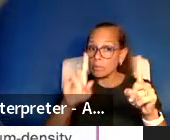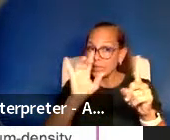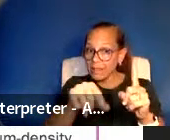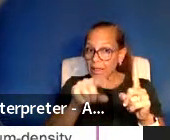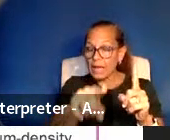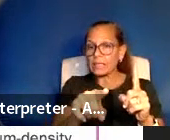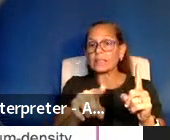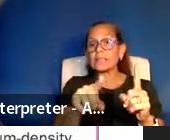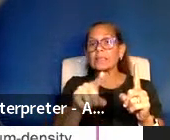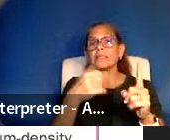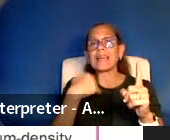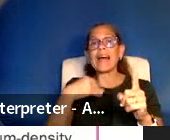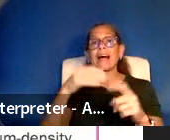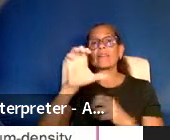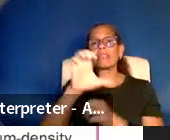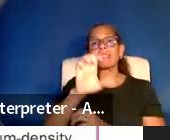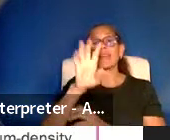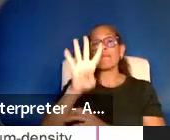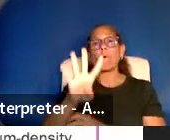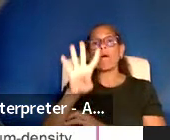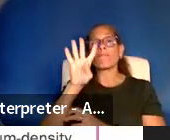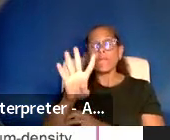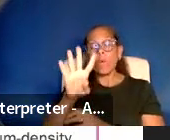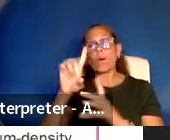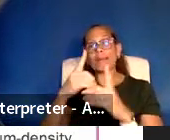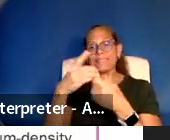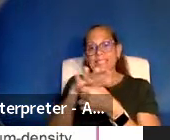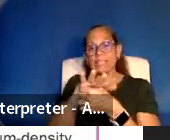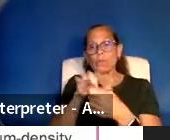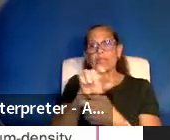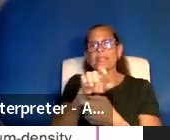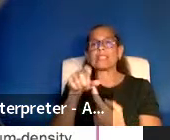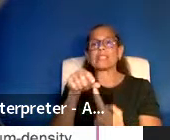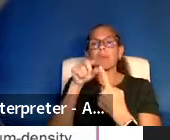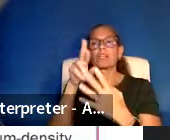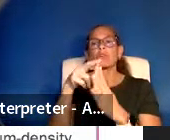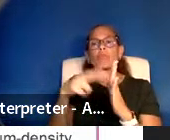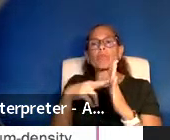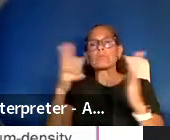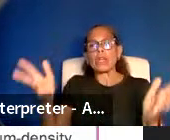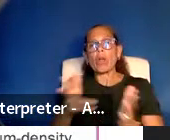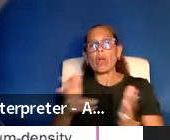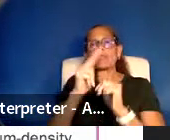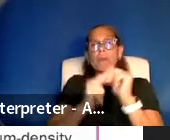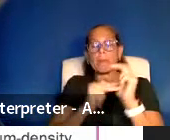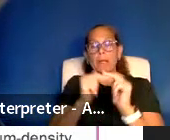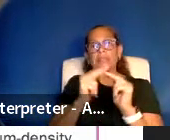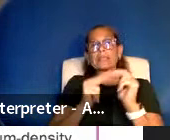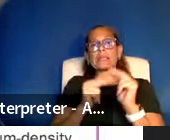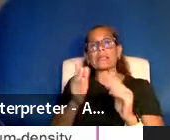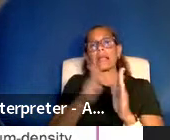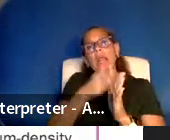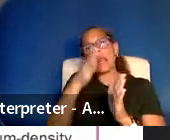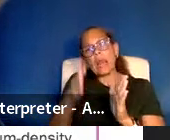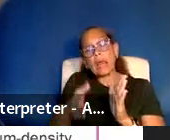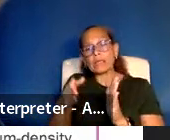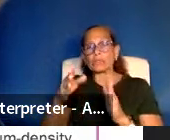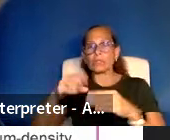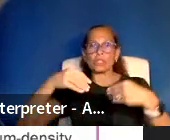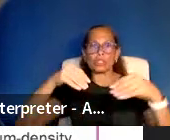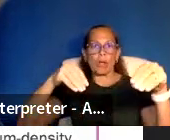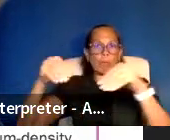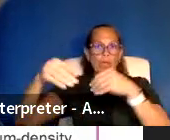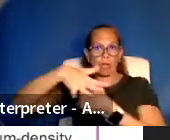is to map a C44 district with special rules to encourage buildings adjacent to the plaza to develop in a way